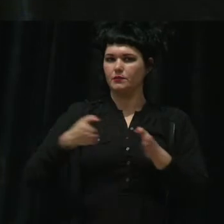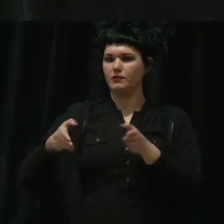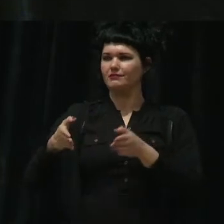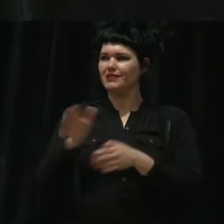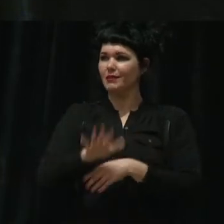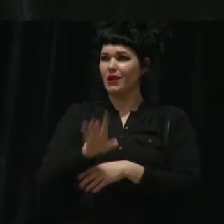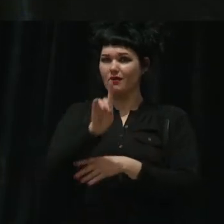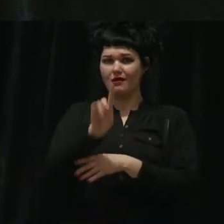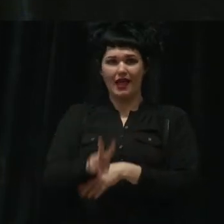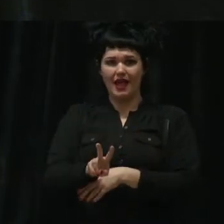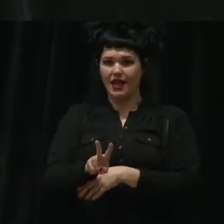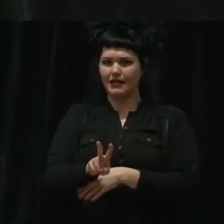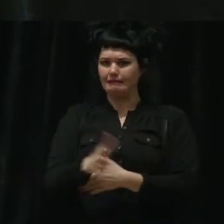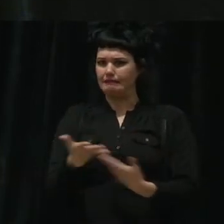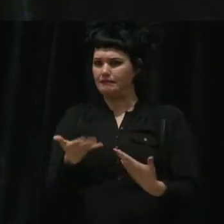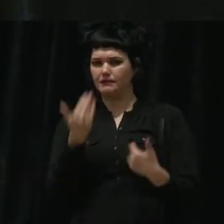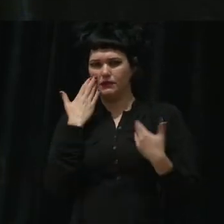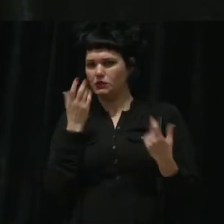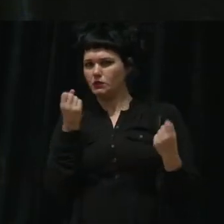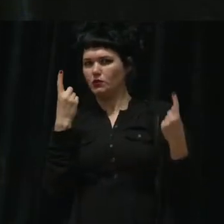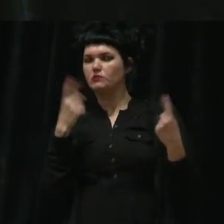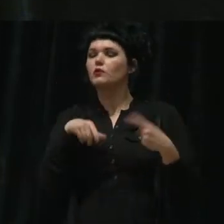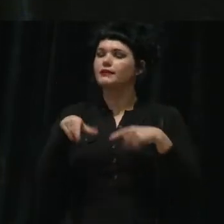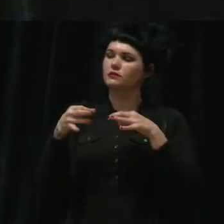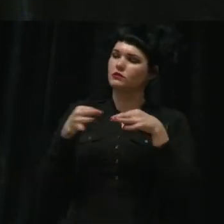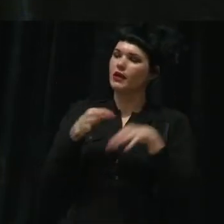didn't really know, so I'd have to describe what DEI was.